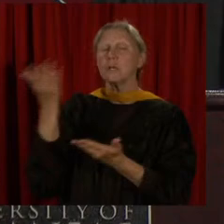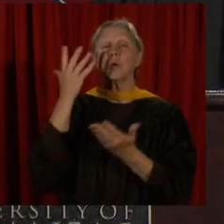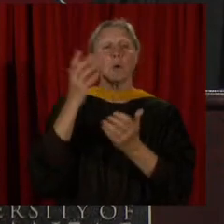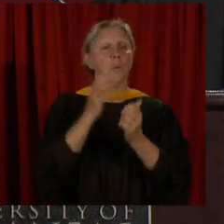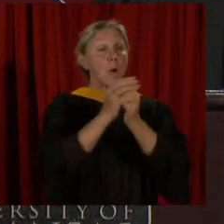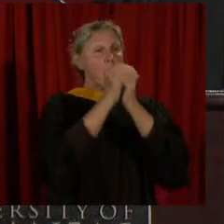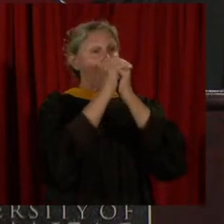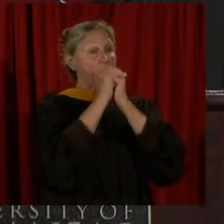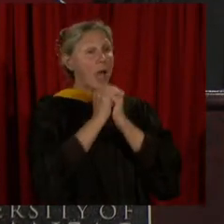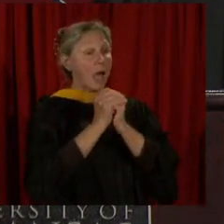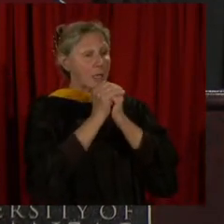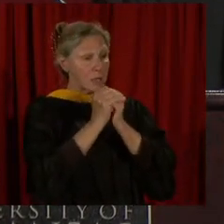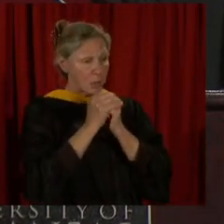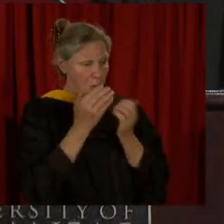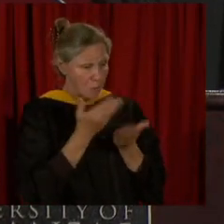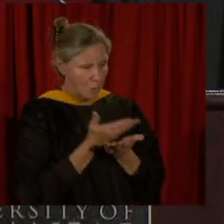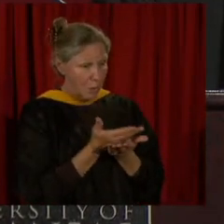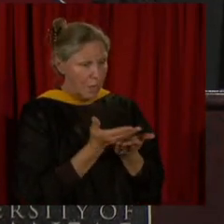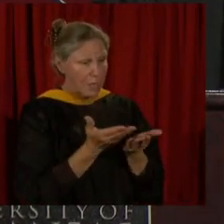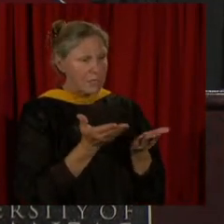unto one who